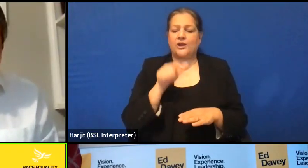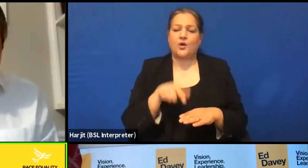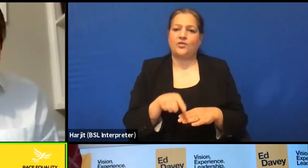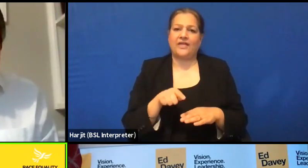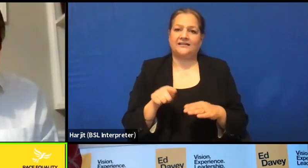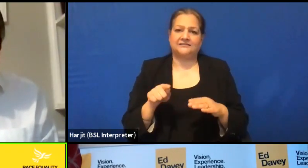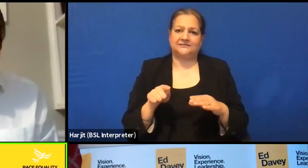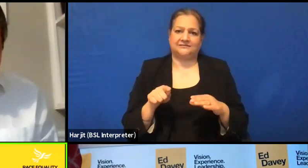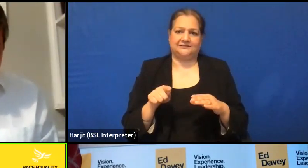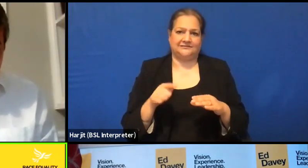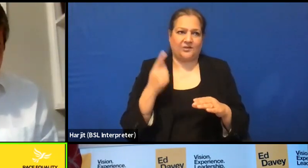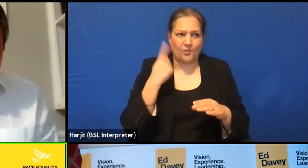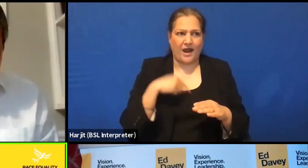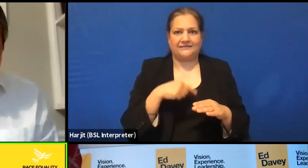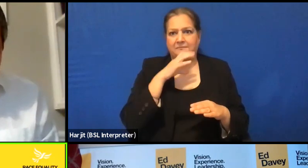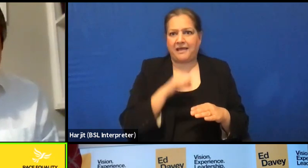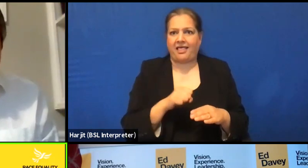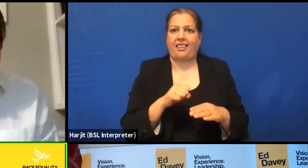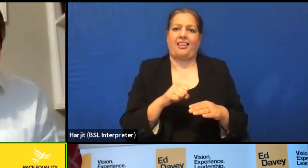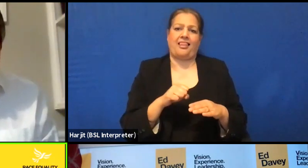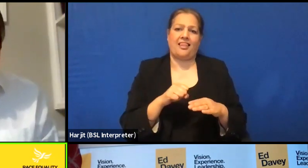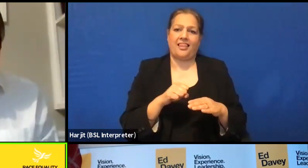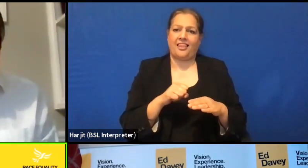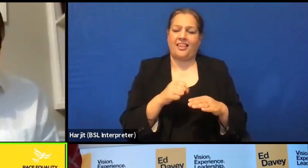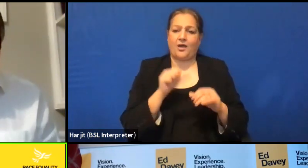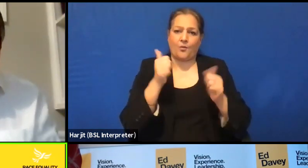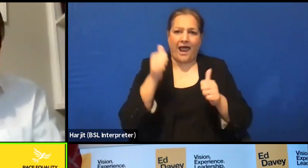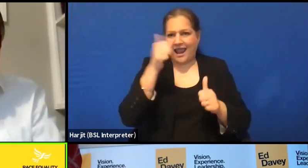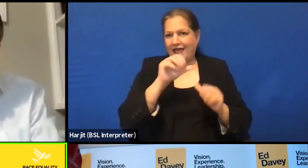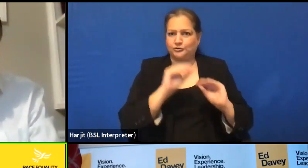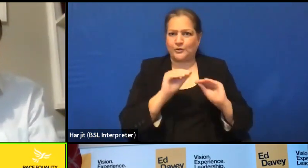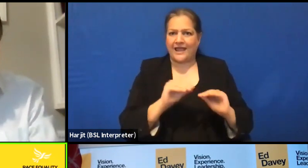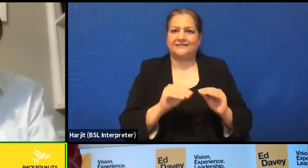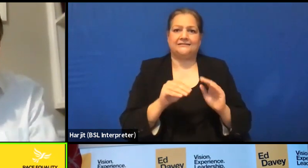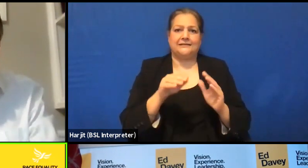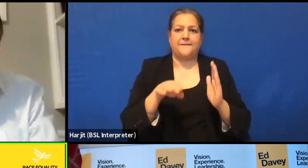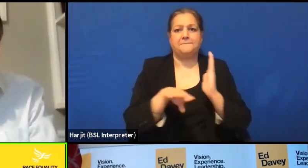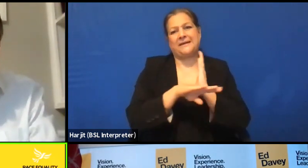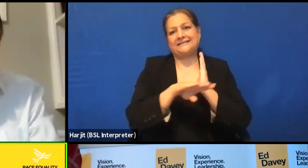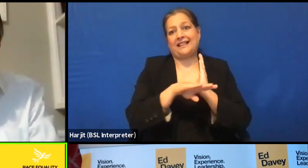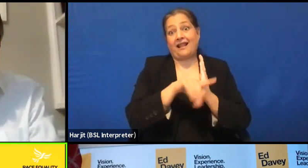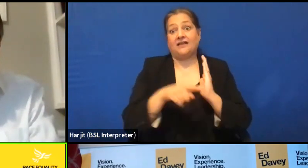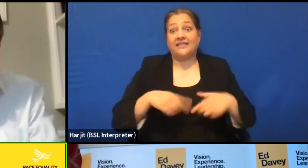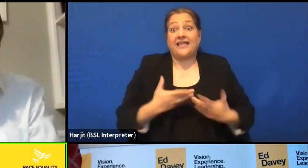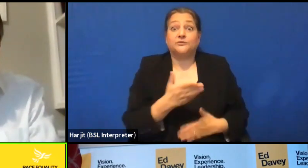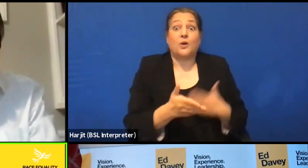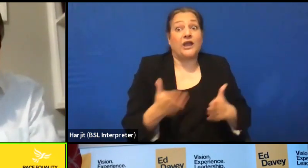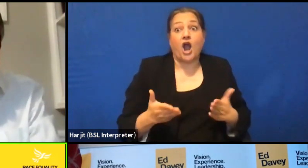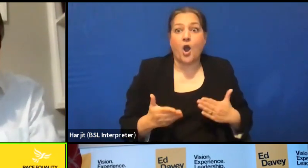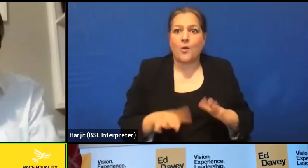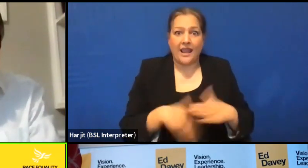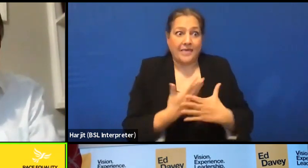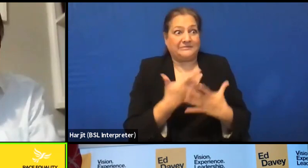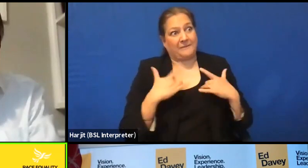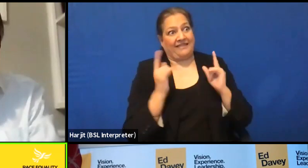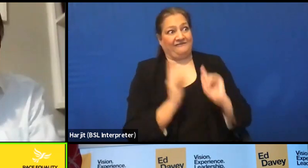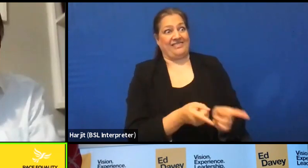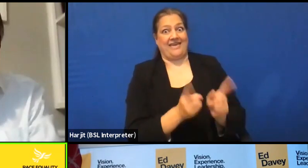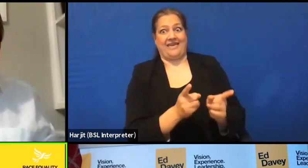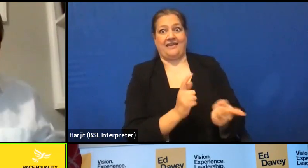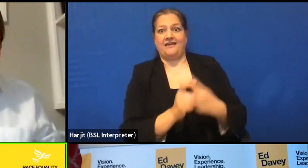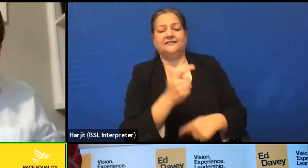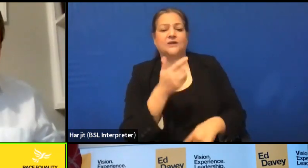white, male, and well-educated and middle class. And so we go to where the Lib Dems are, and we go and ask them